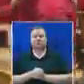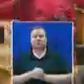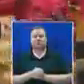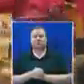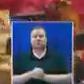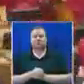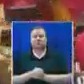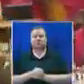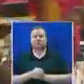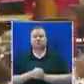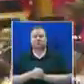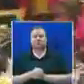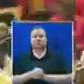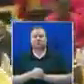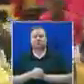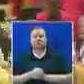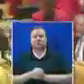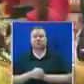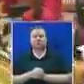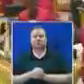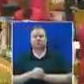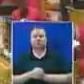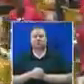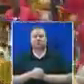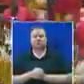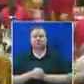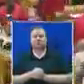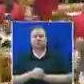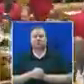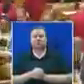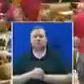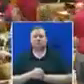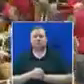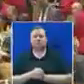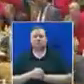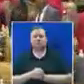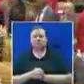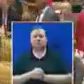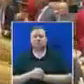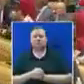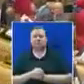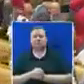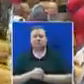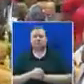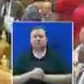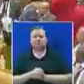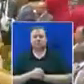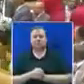We can't. Bodyguard, follow me.